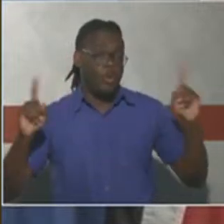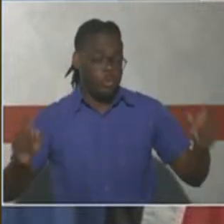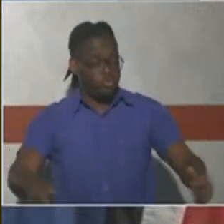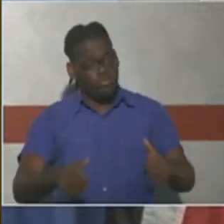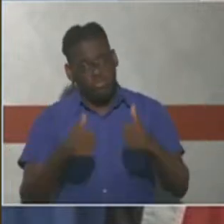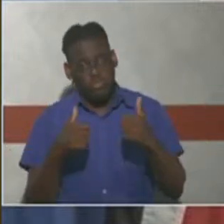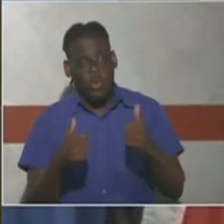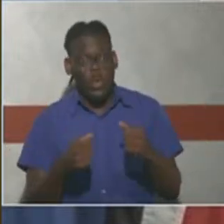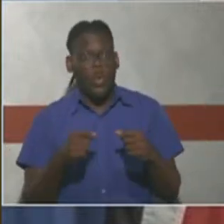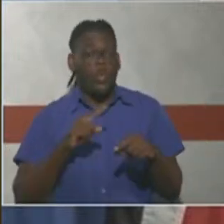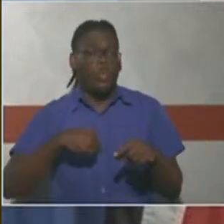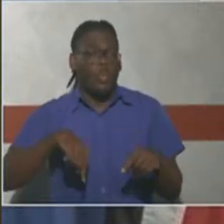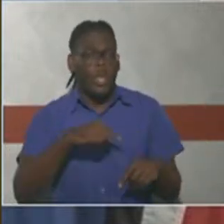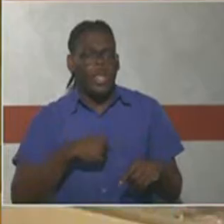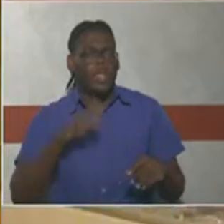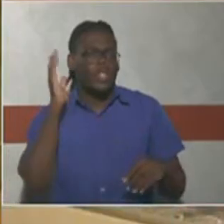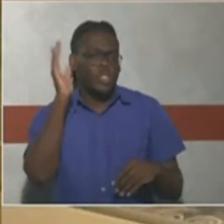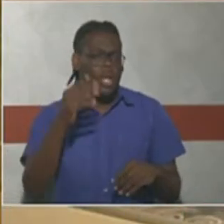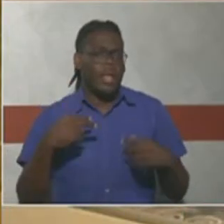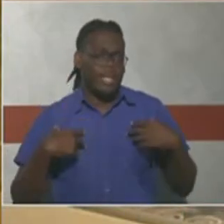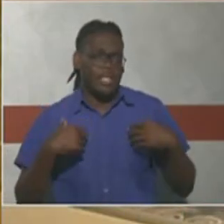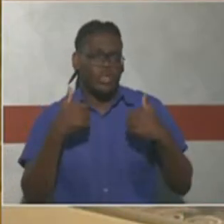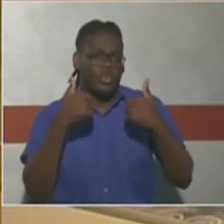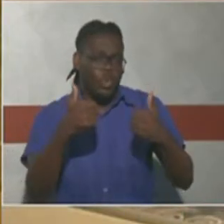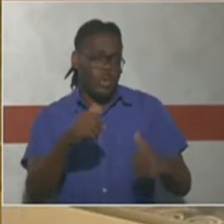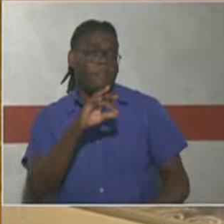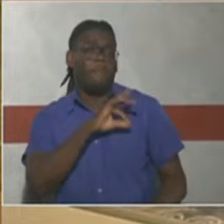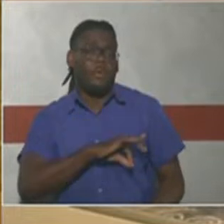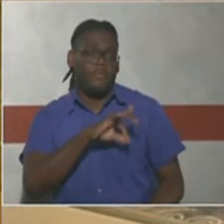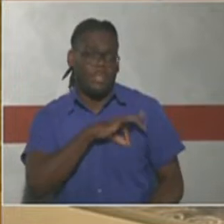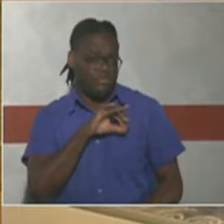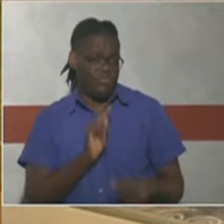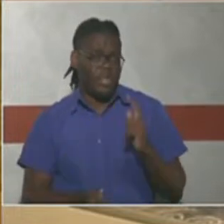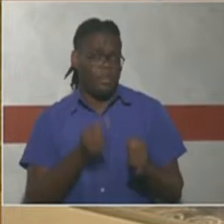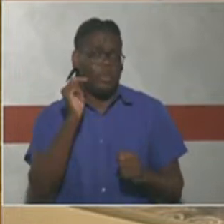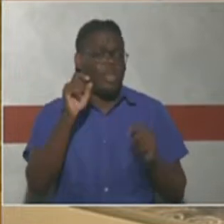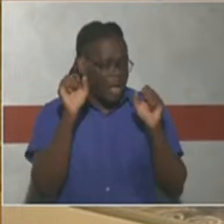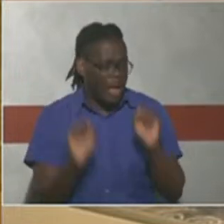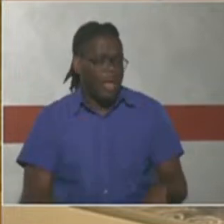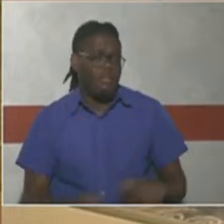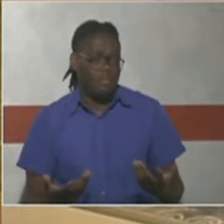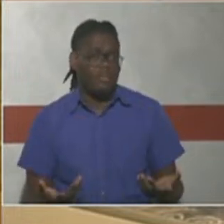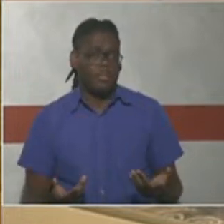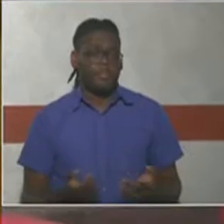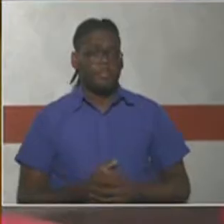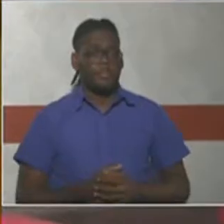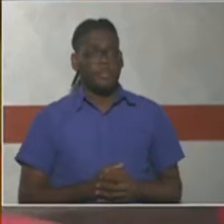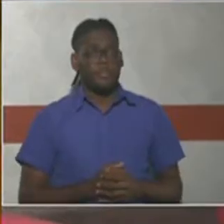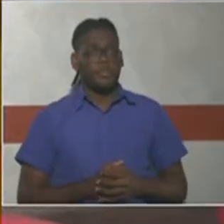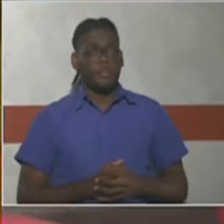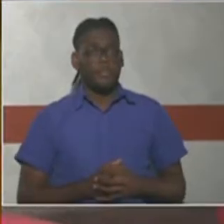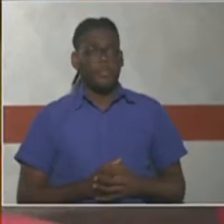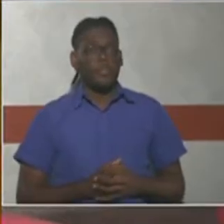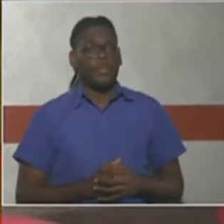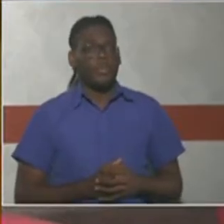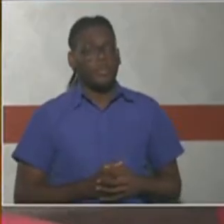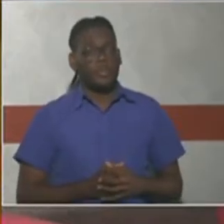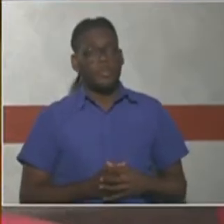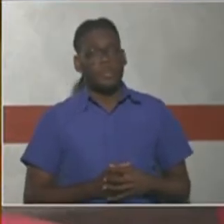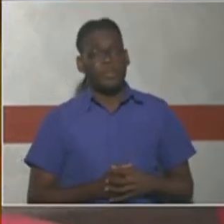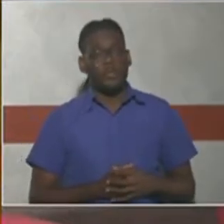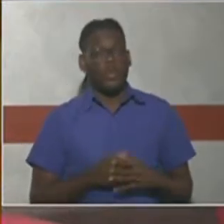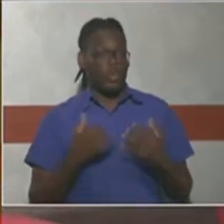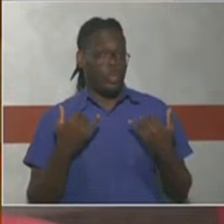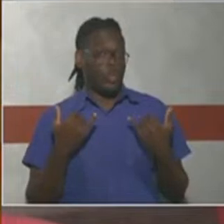decent profit on that margin. The big question, now that you, bearing in mind that you might be able to, that you should be able to get this